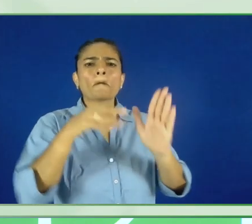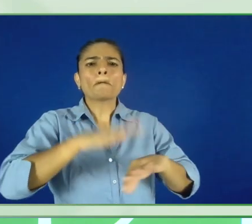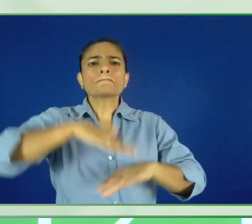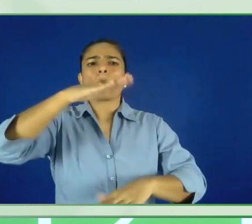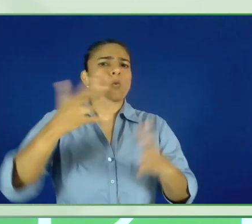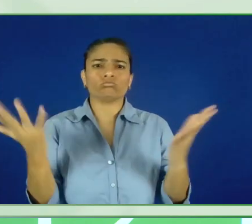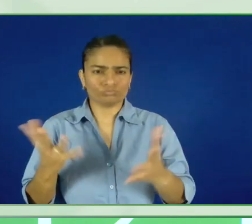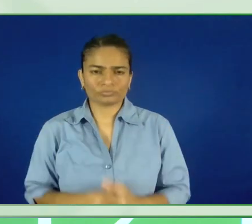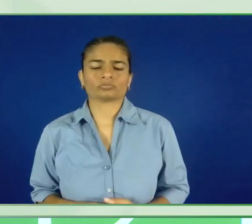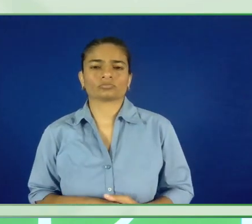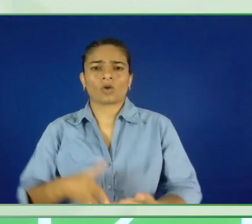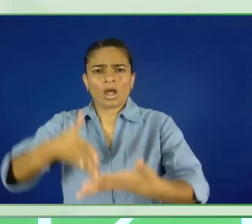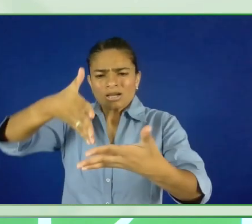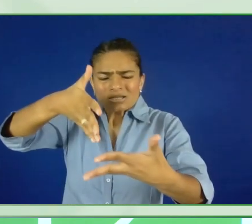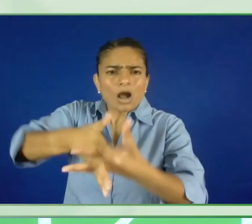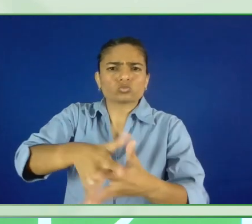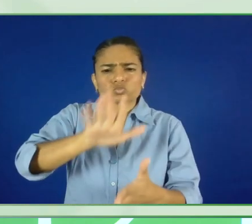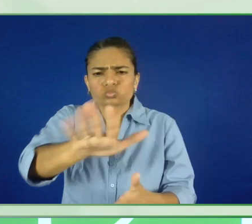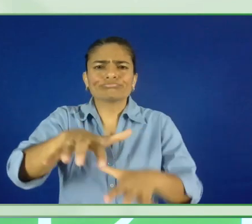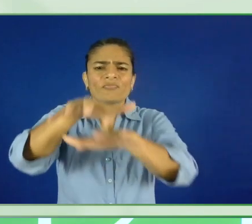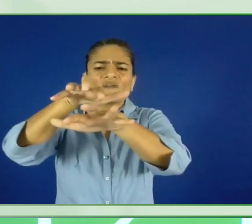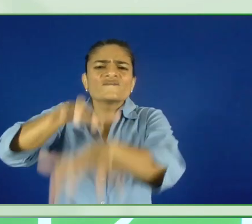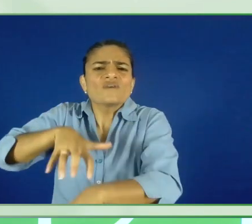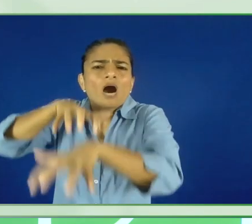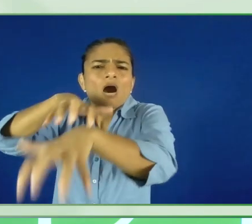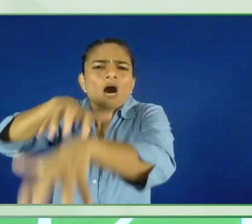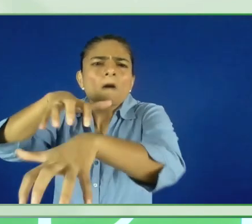of India. Thereafter, Michael